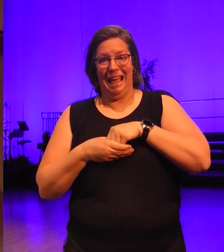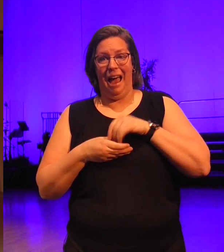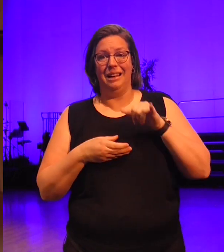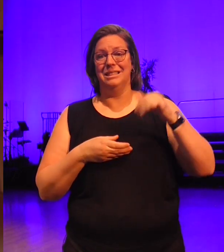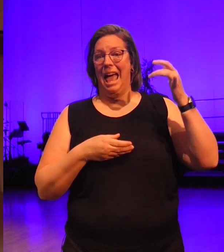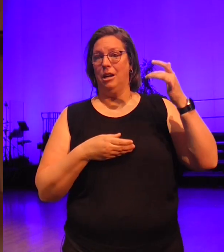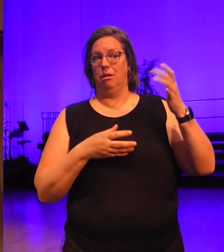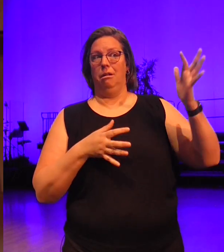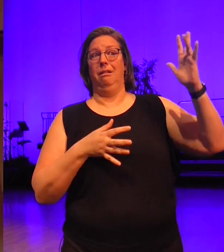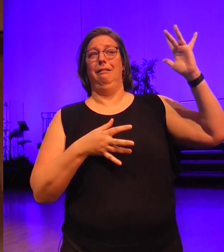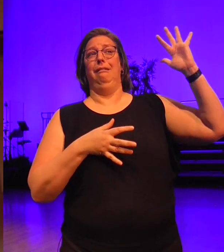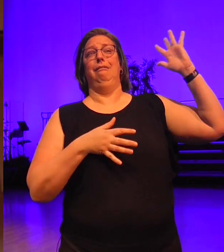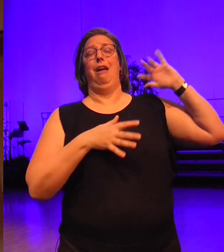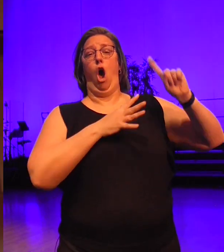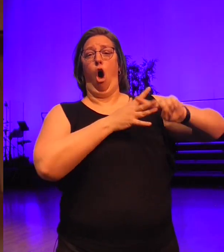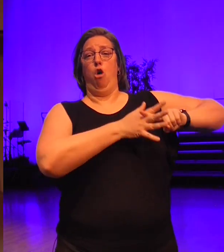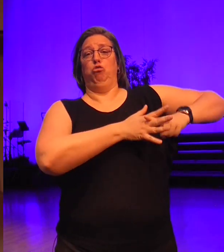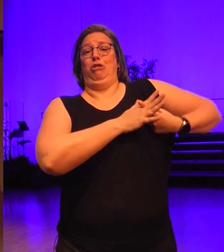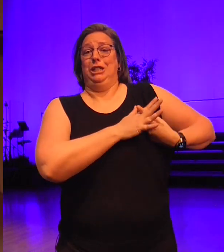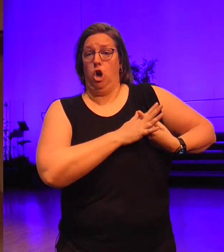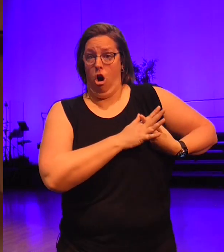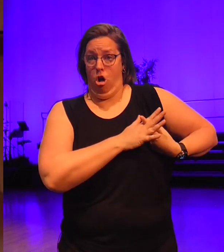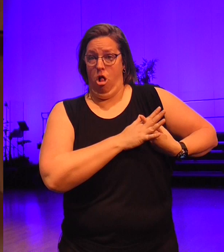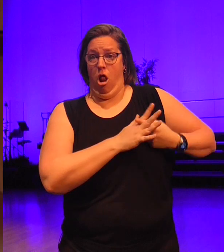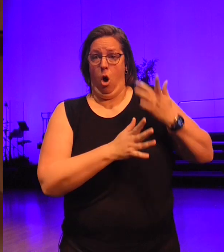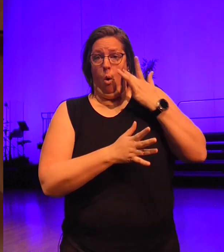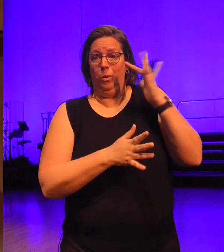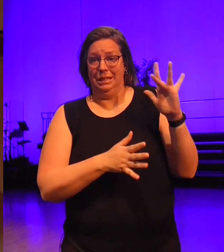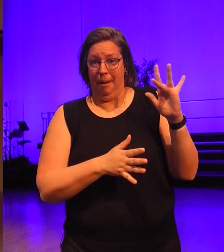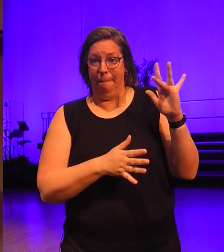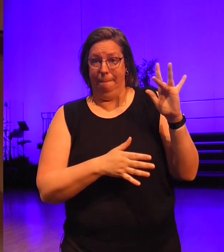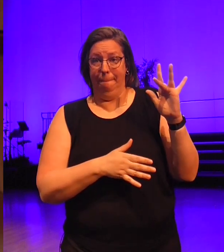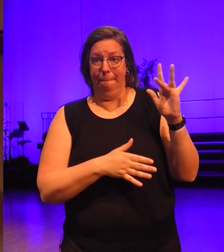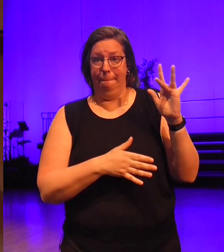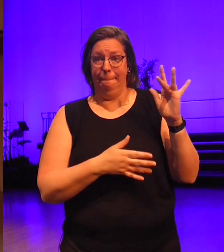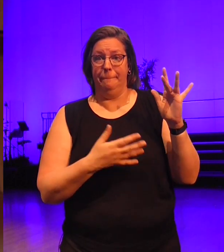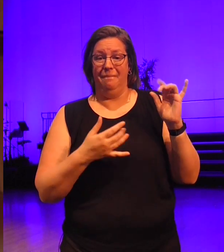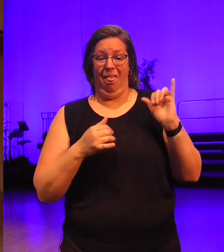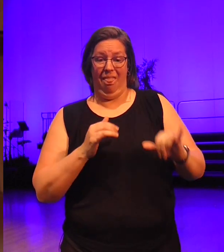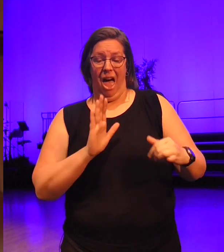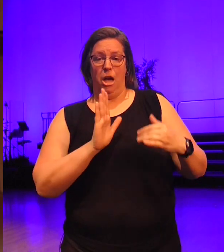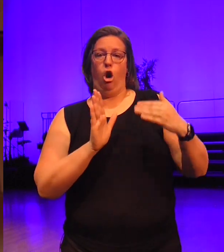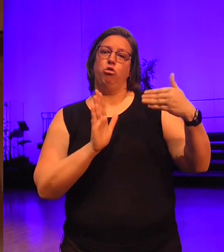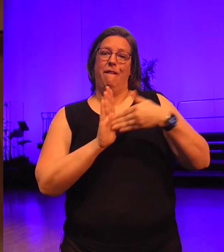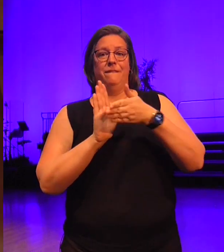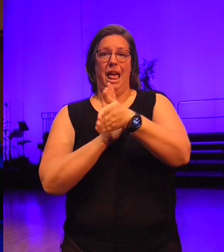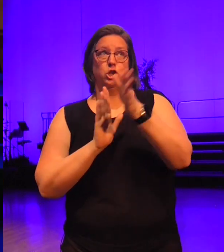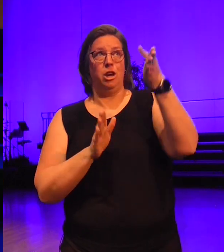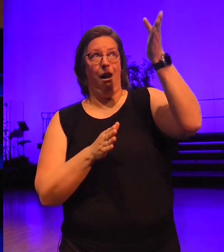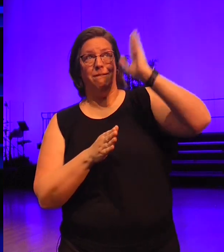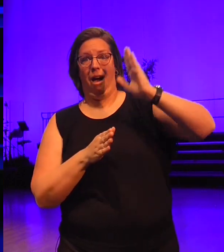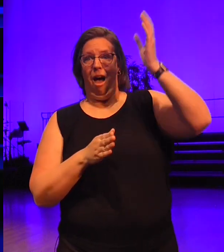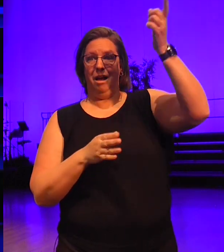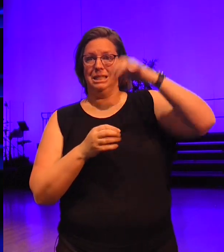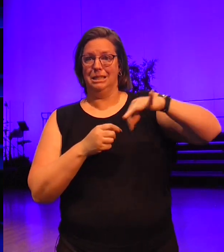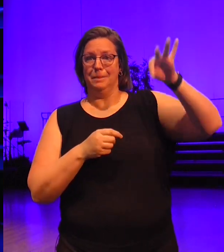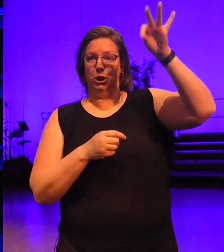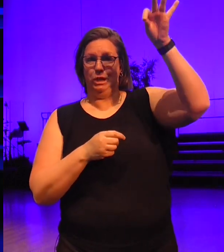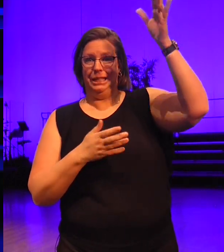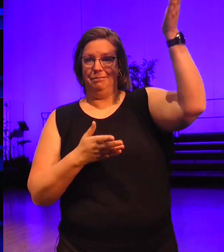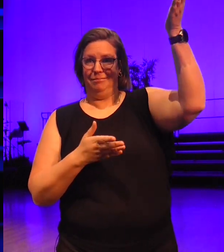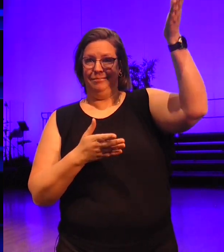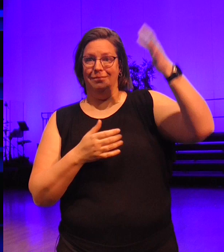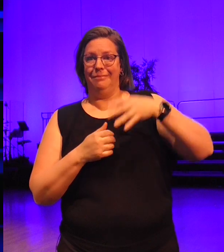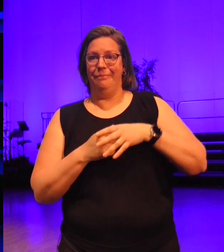wisdom, that reflection of divine spirit, that ability to allow your consciousness